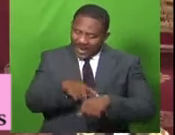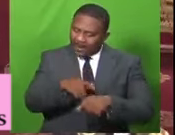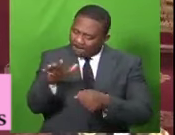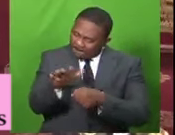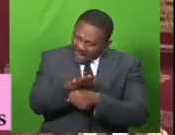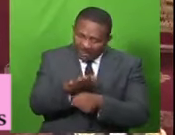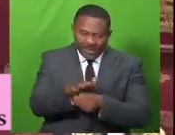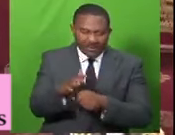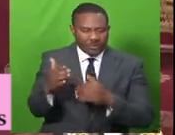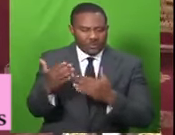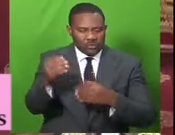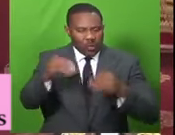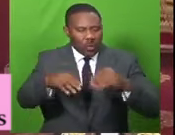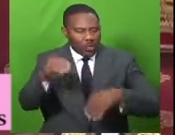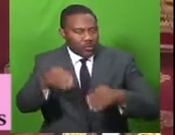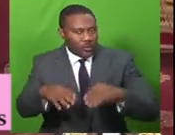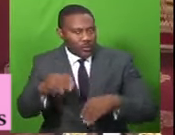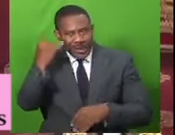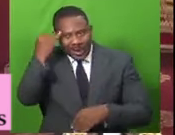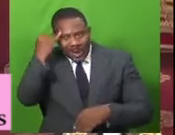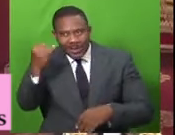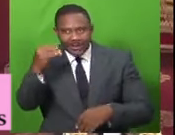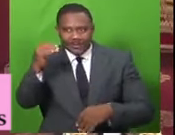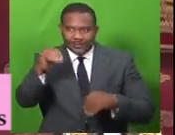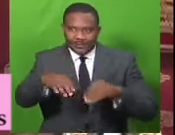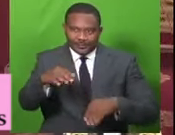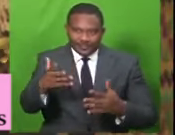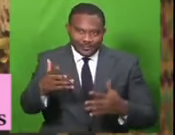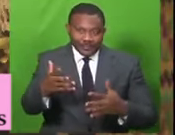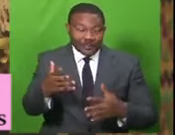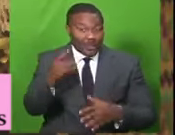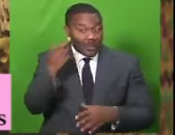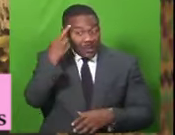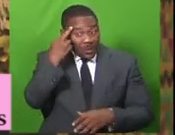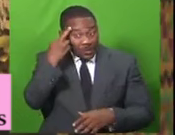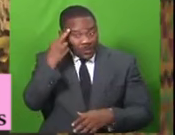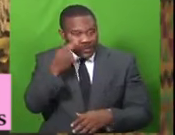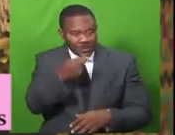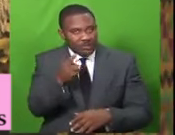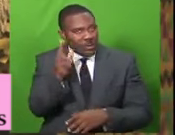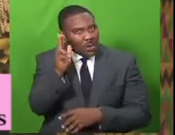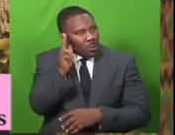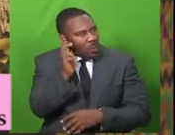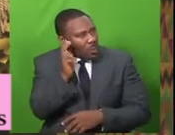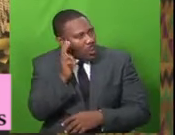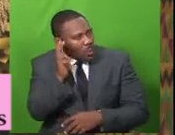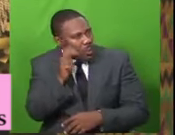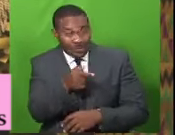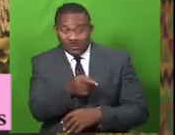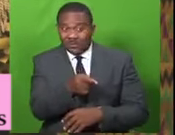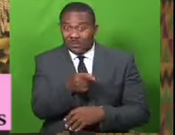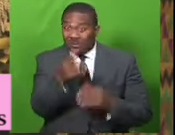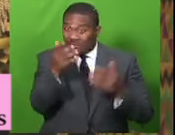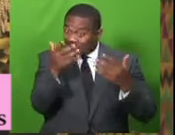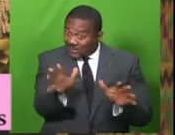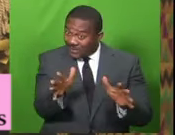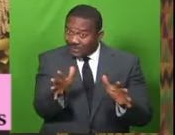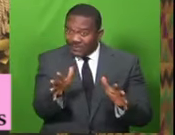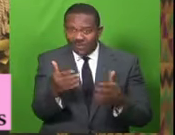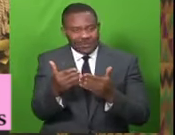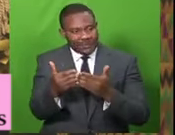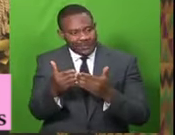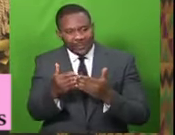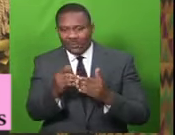say. And that is why I wanted you to listen first before you